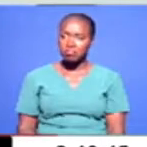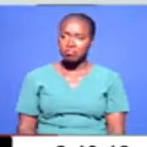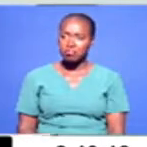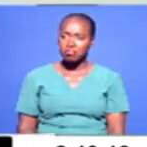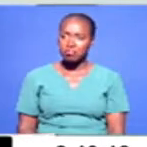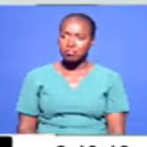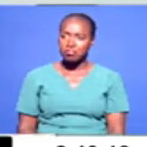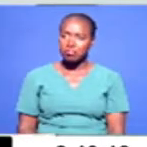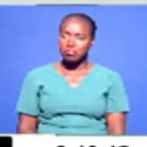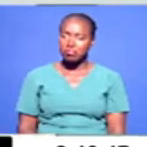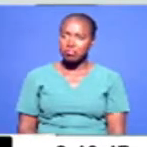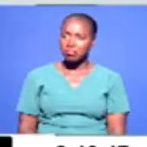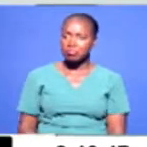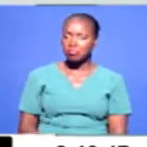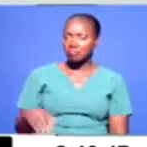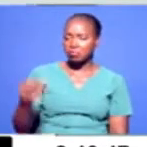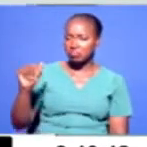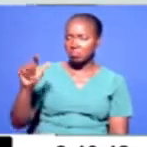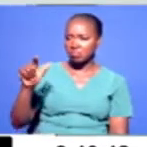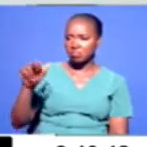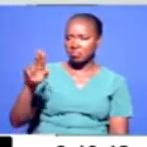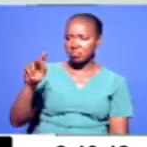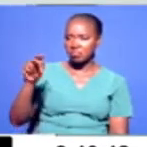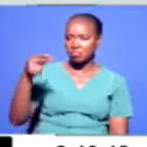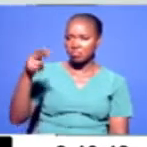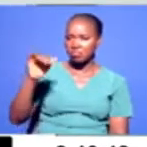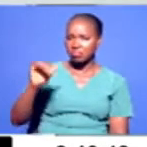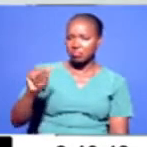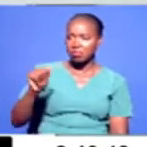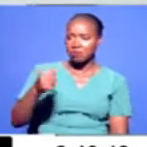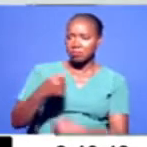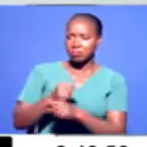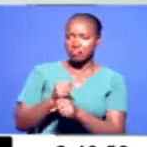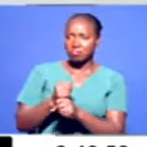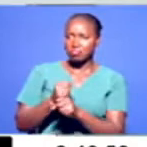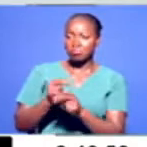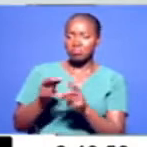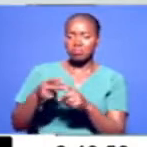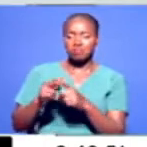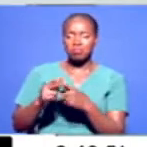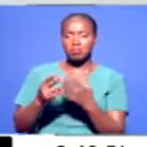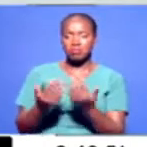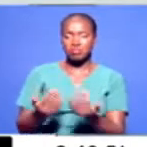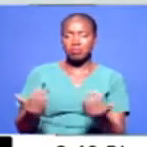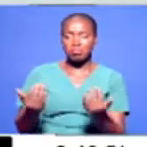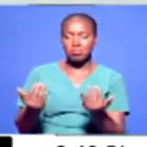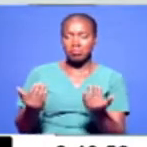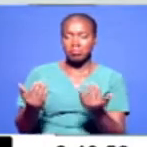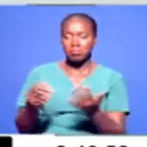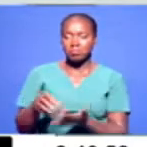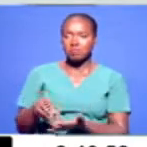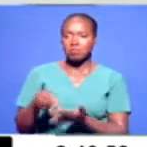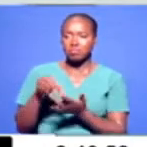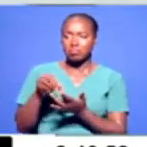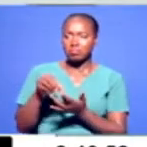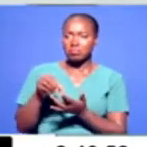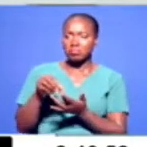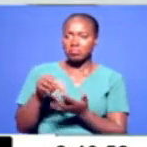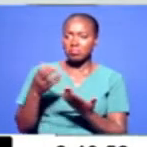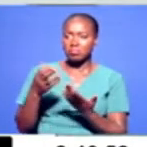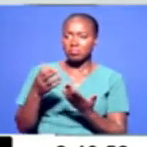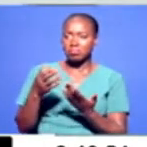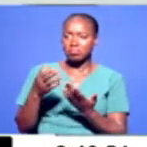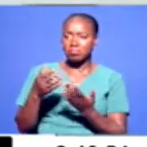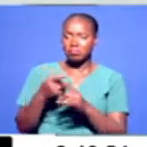A luthier is a craftsman who makes and repairs stringed instruments. Most luthiers specialize in one instrument, but Ken